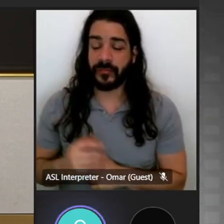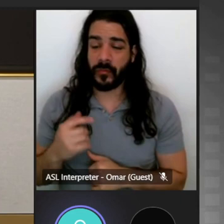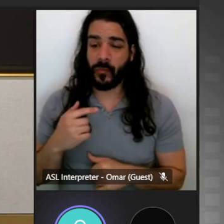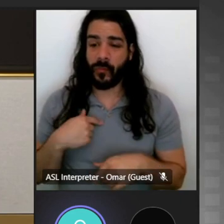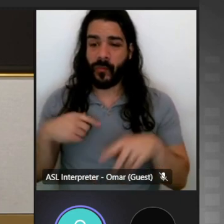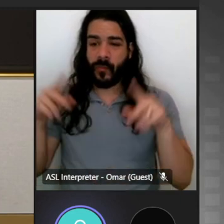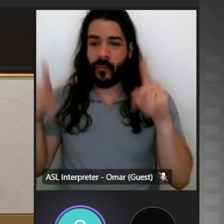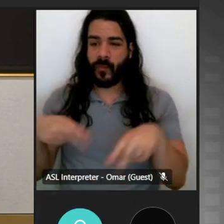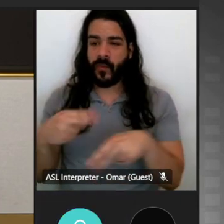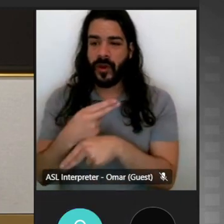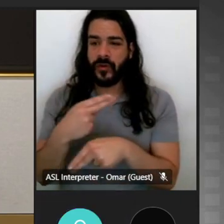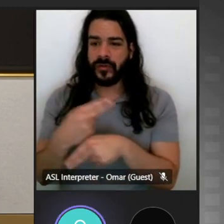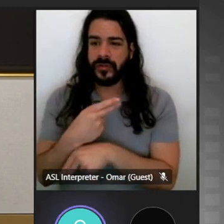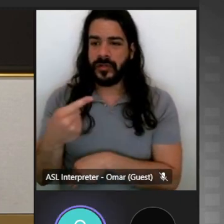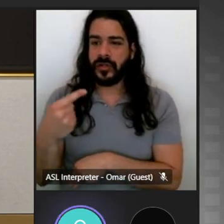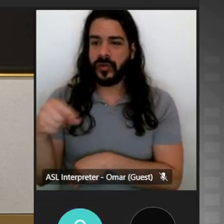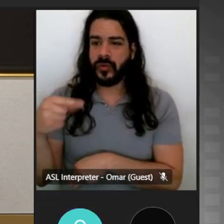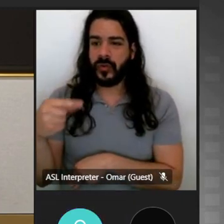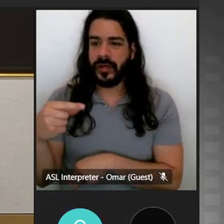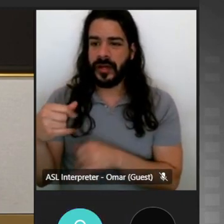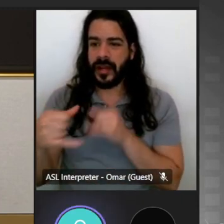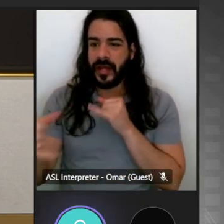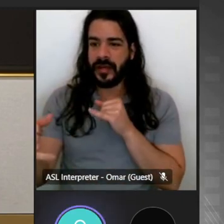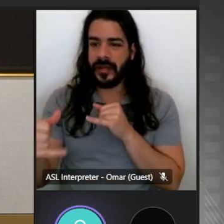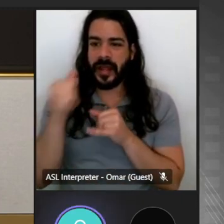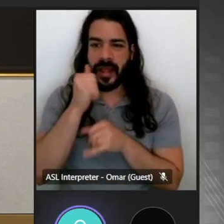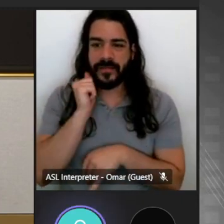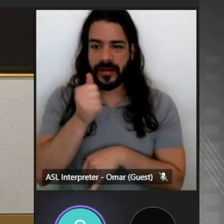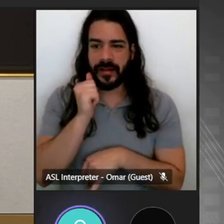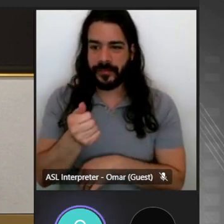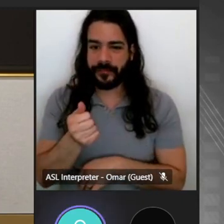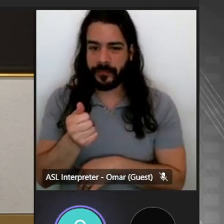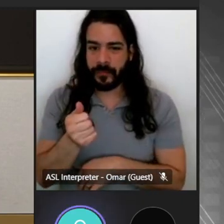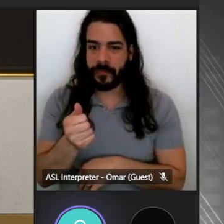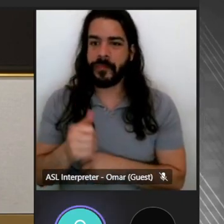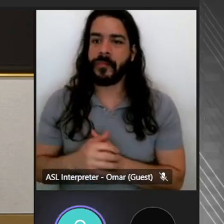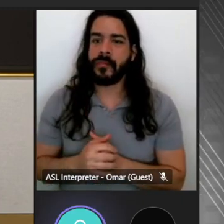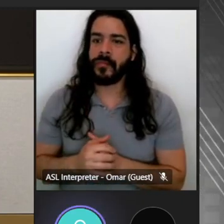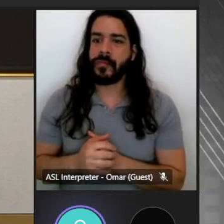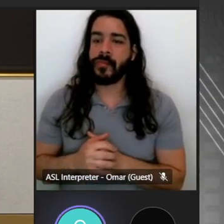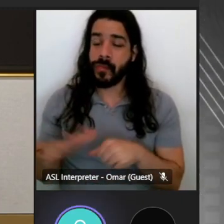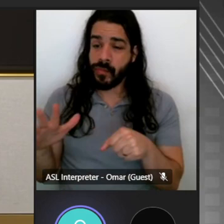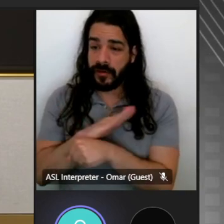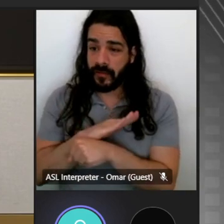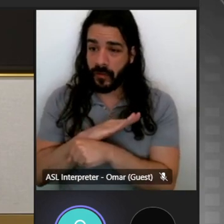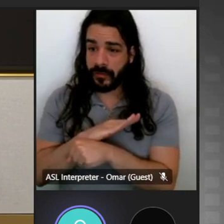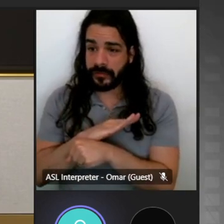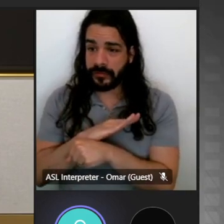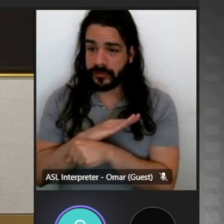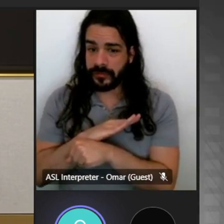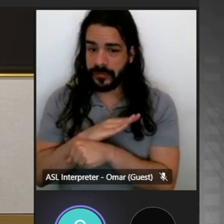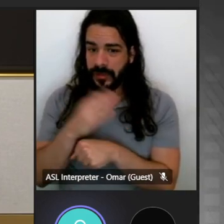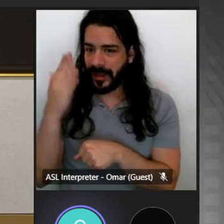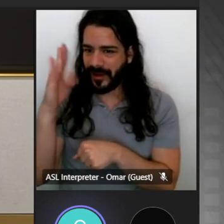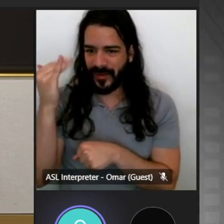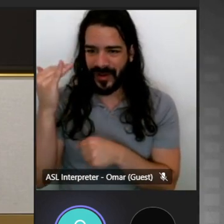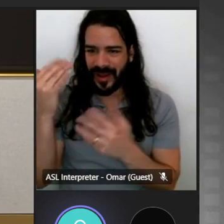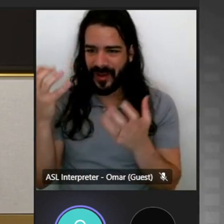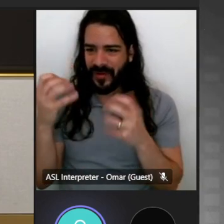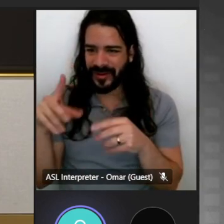Access. I am a person who uses the Green Line every day, and it's